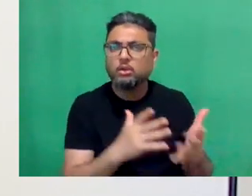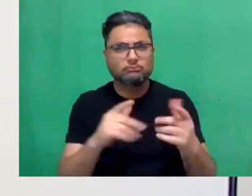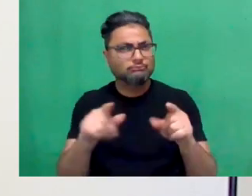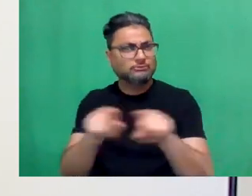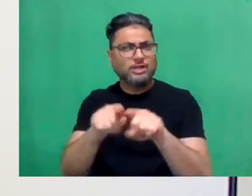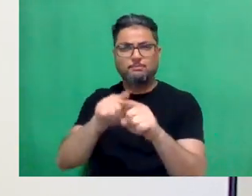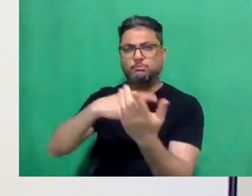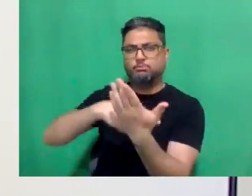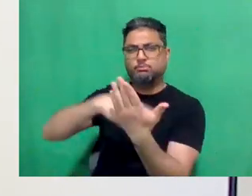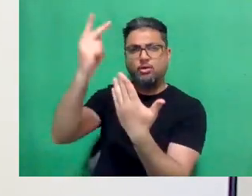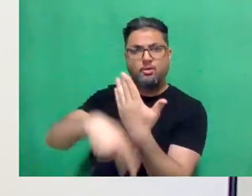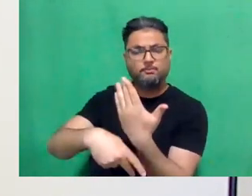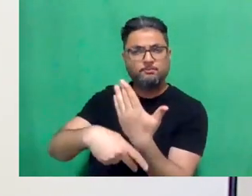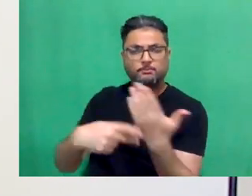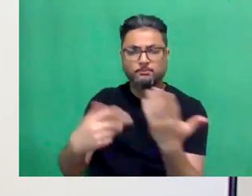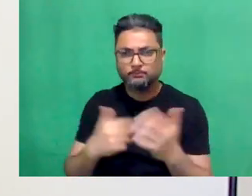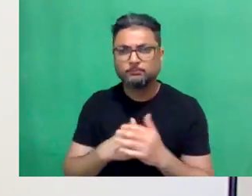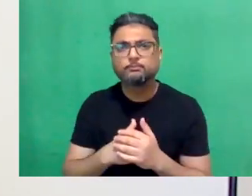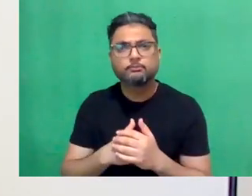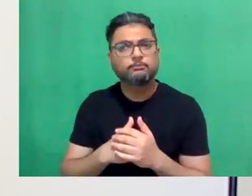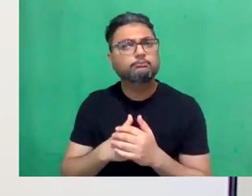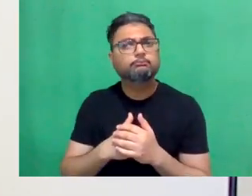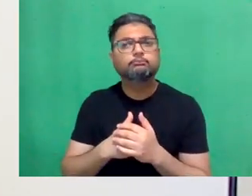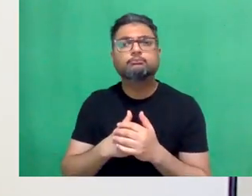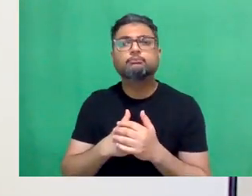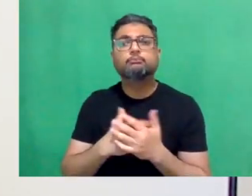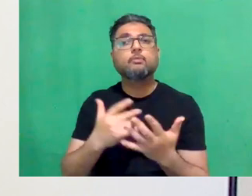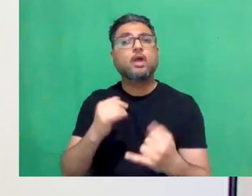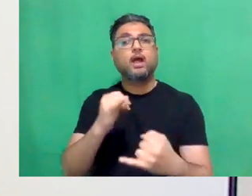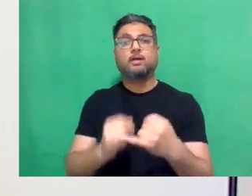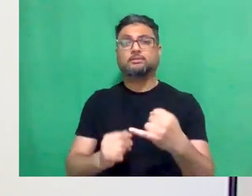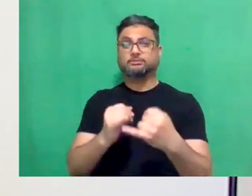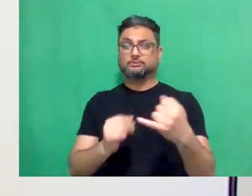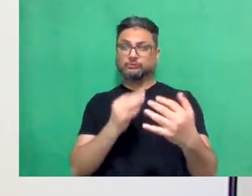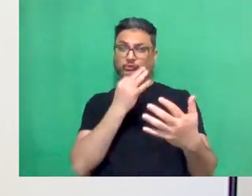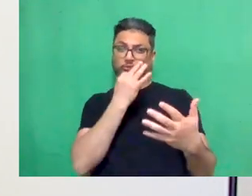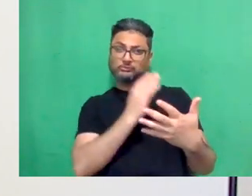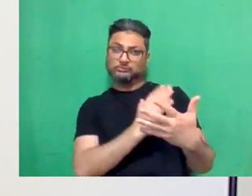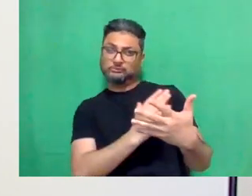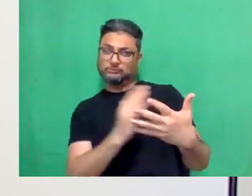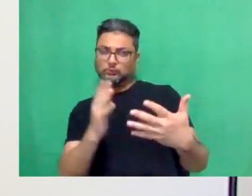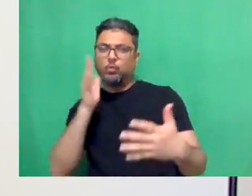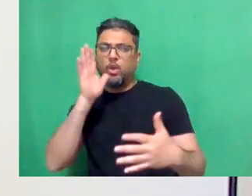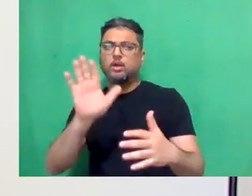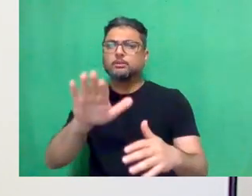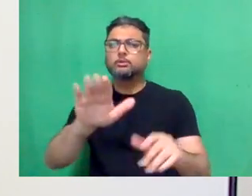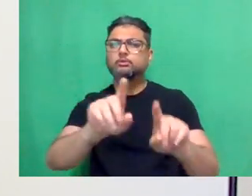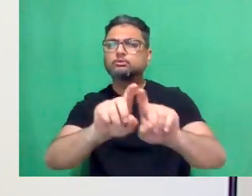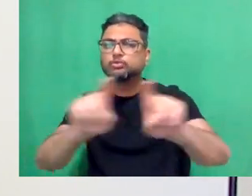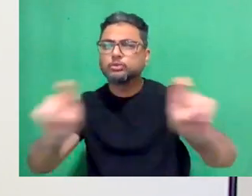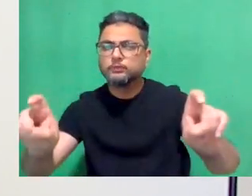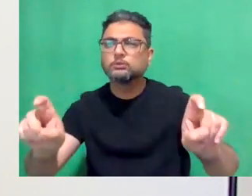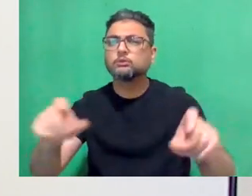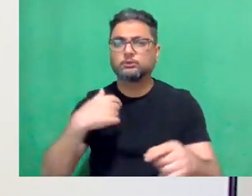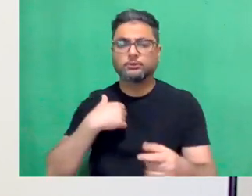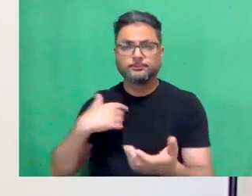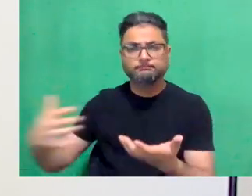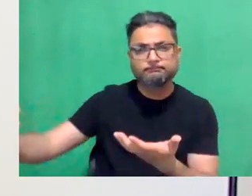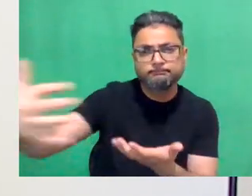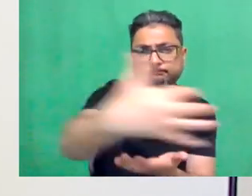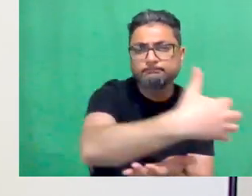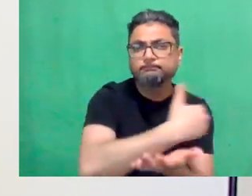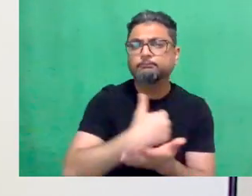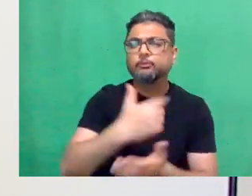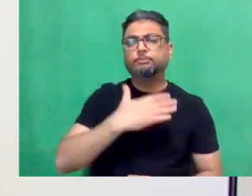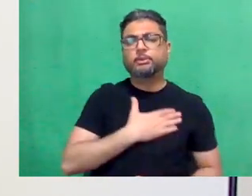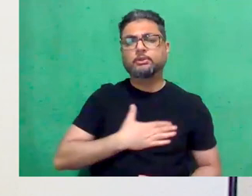program. We'll be sending out a survey link at the end of the week to get your feedback. So please, take a minute to share your